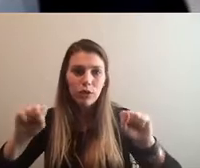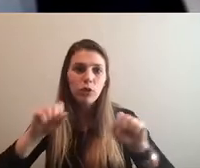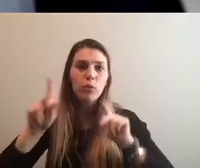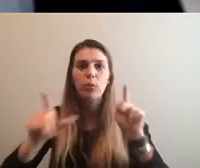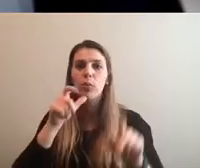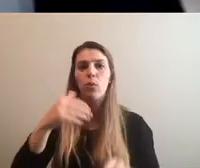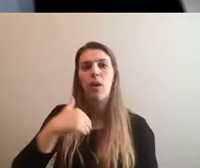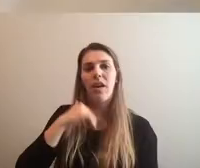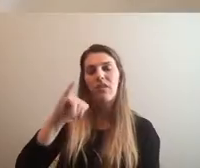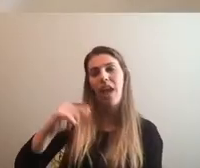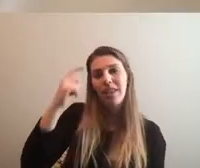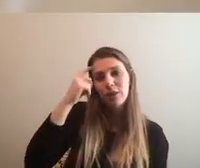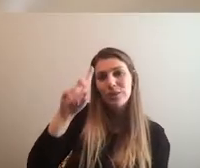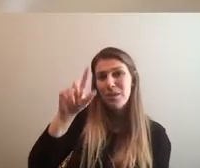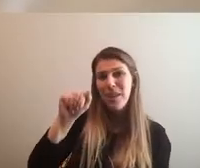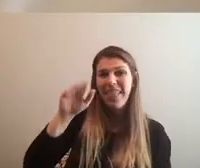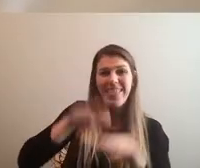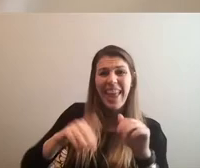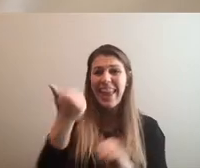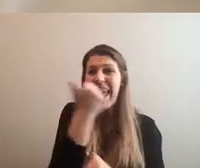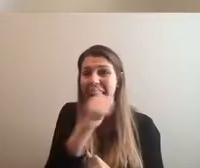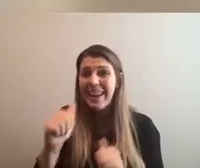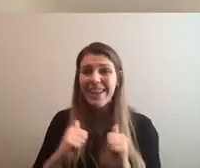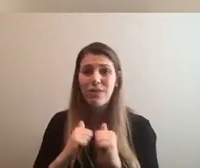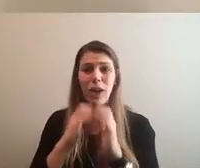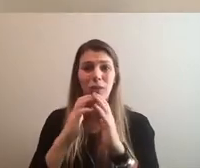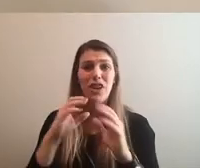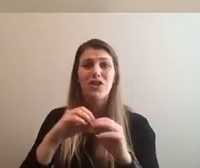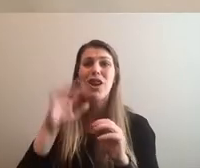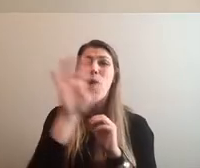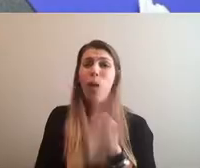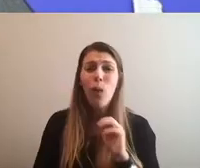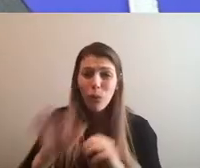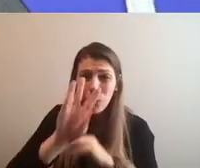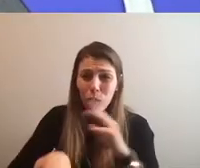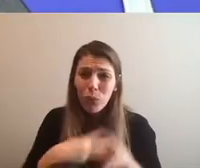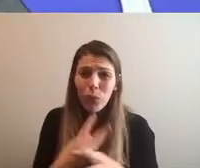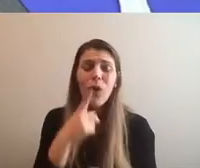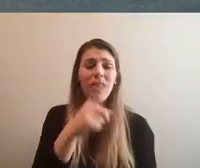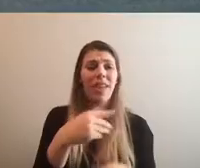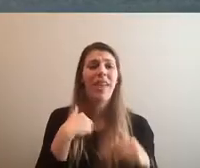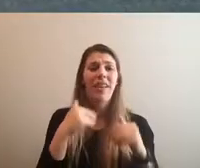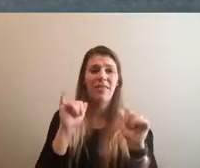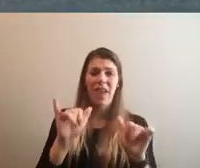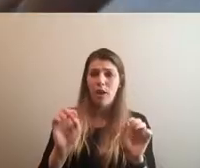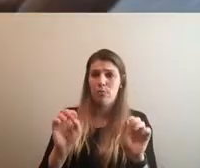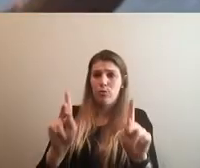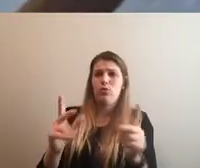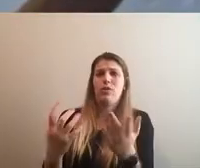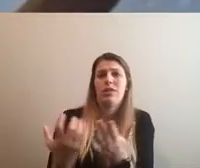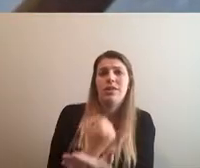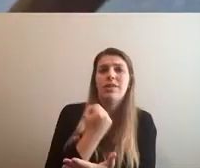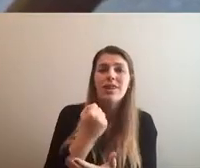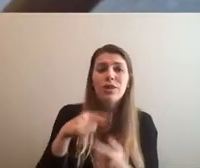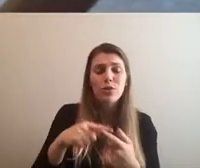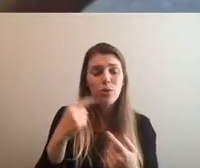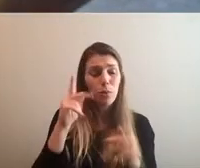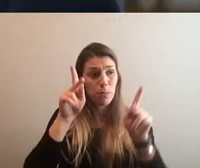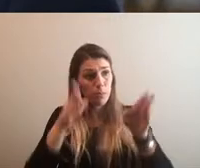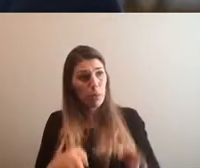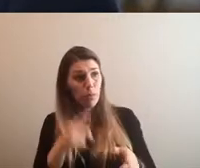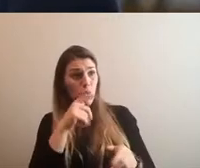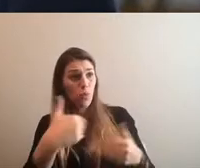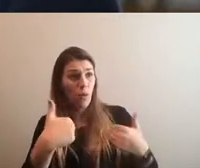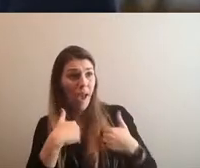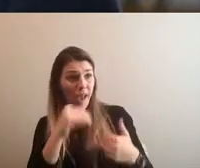intellectual disabilities than any foundation in the world. They have given us the chance to imagine that people with intellectual